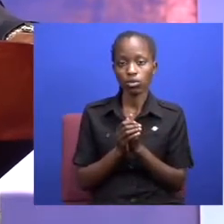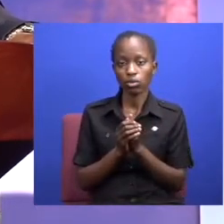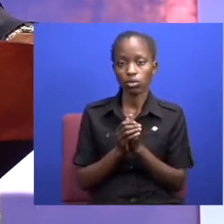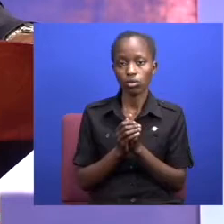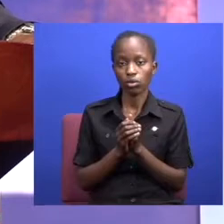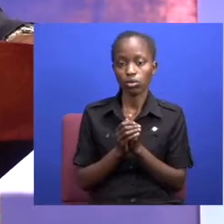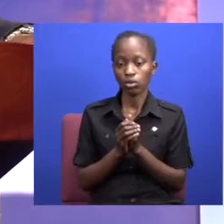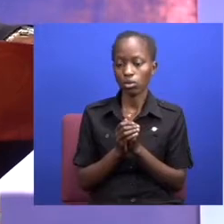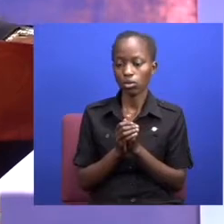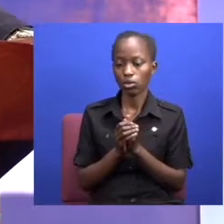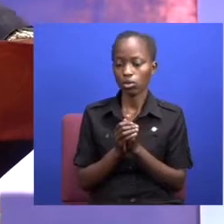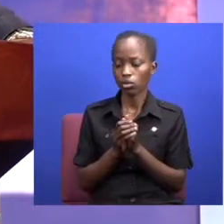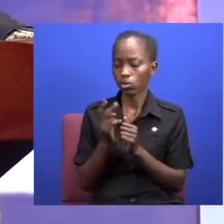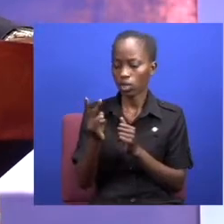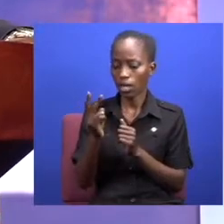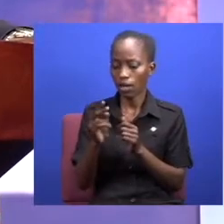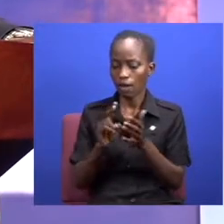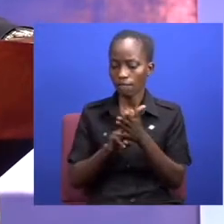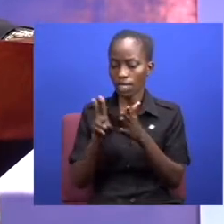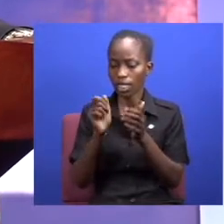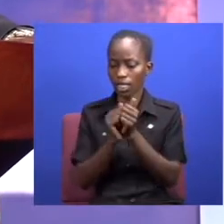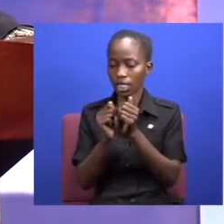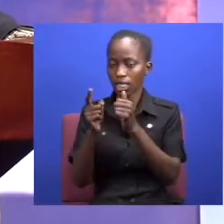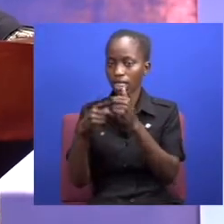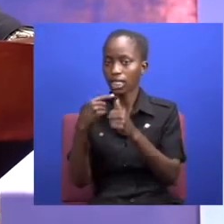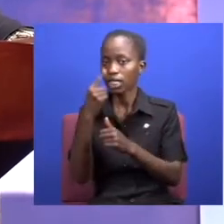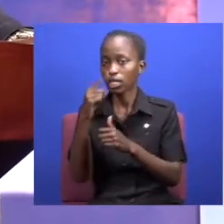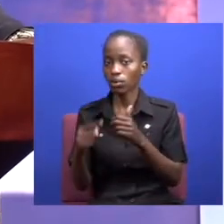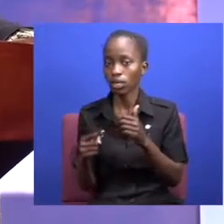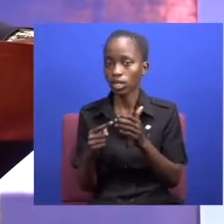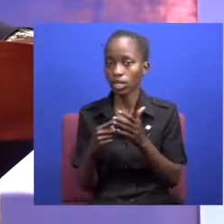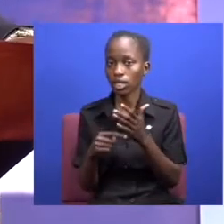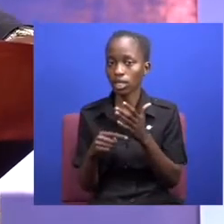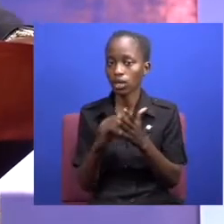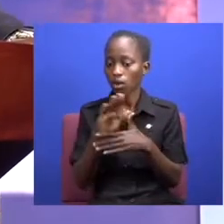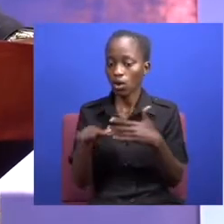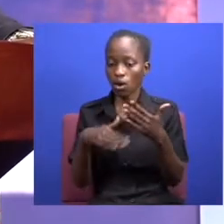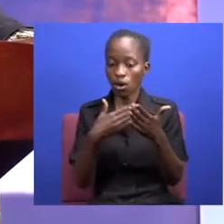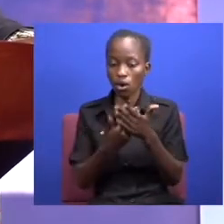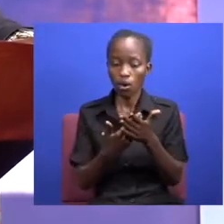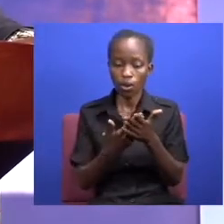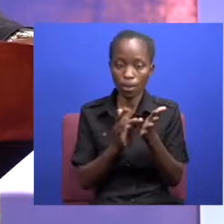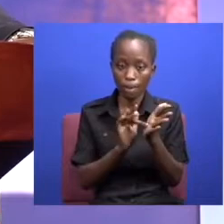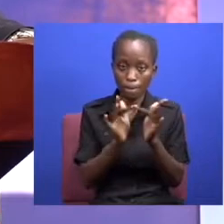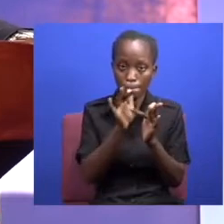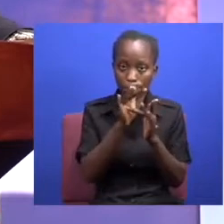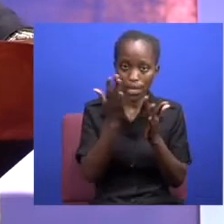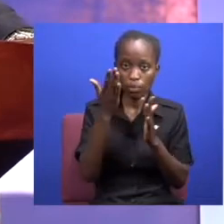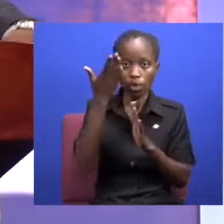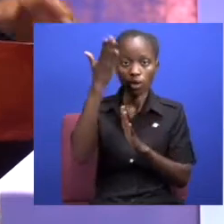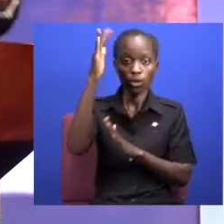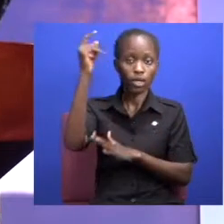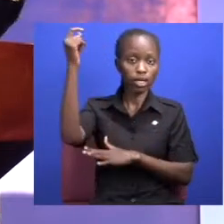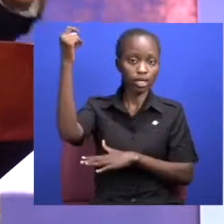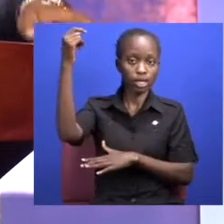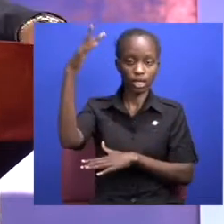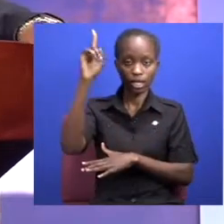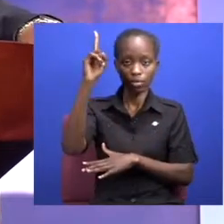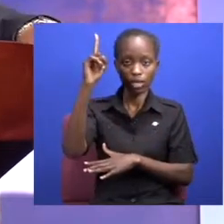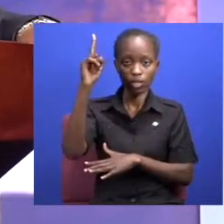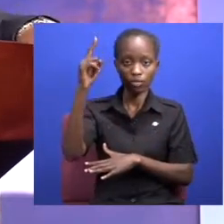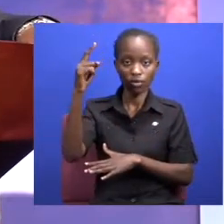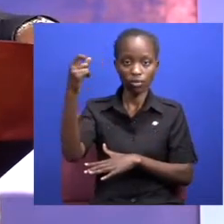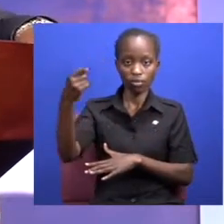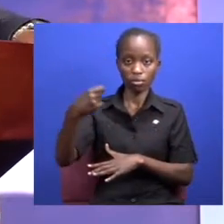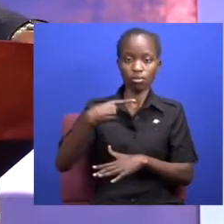verse 16 says. Verse 16 says that all scripture is inspired by God. So that whereas we know